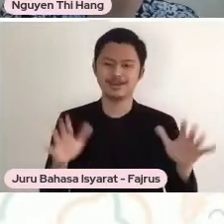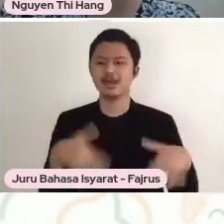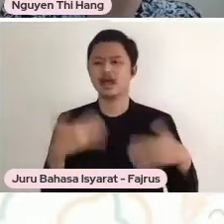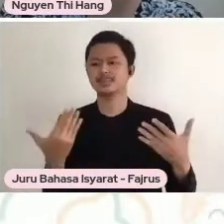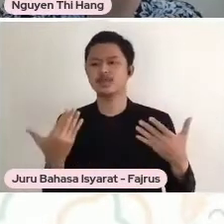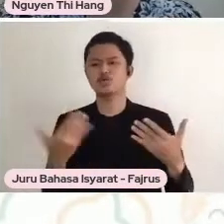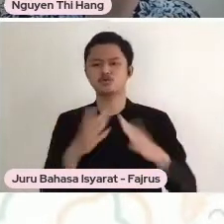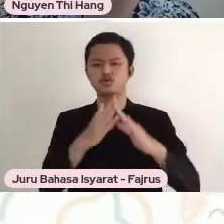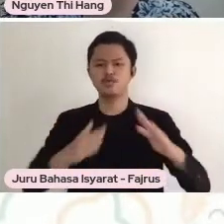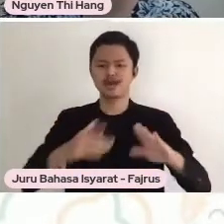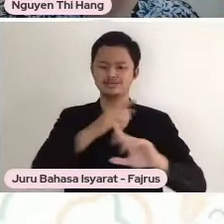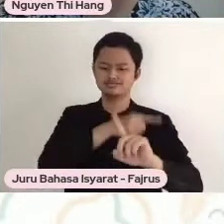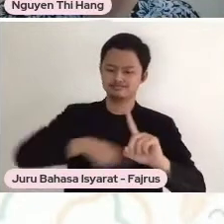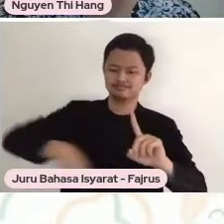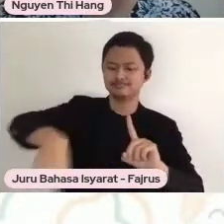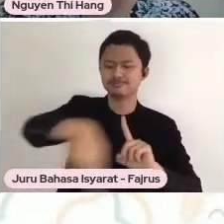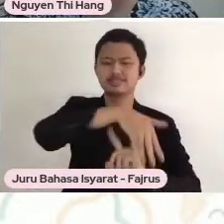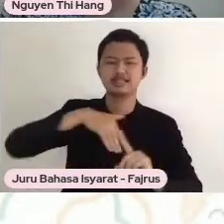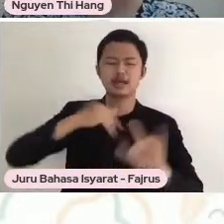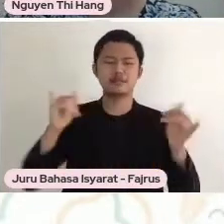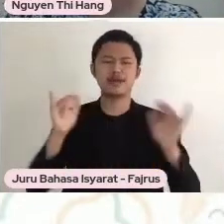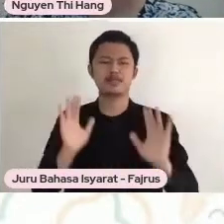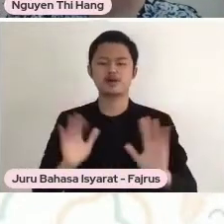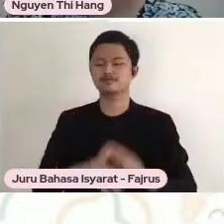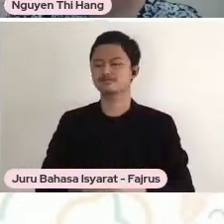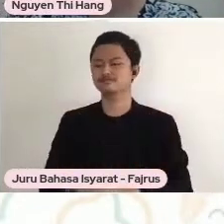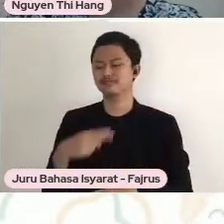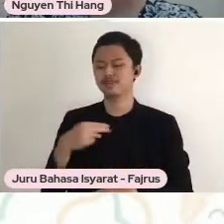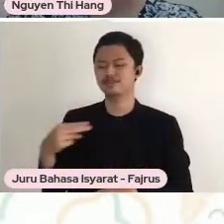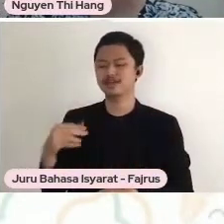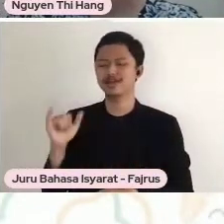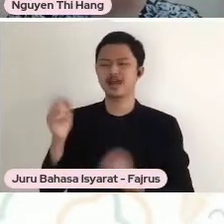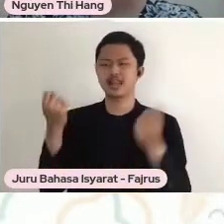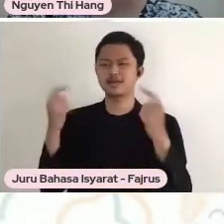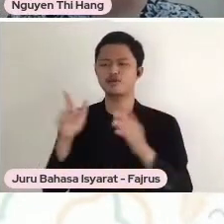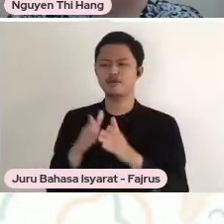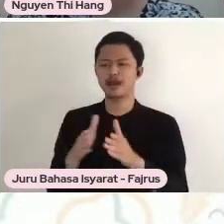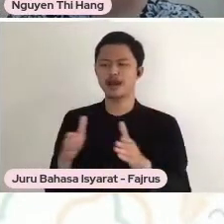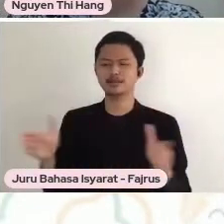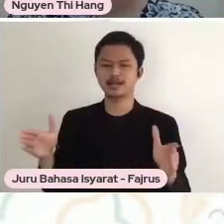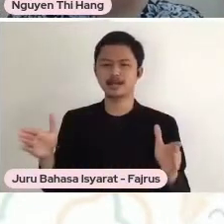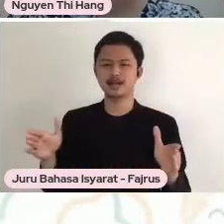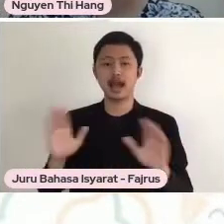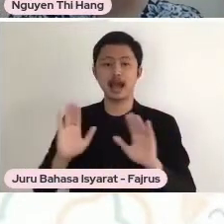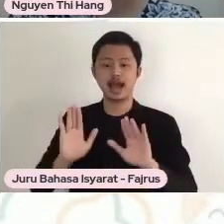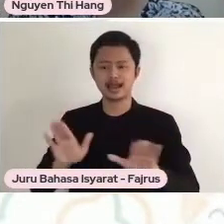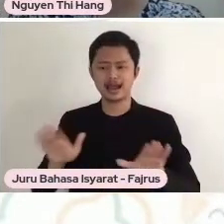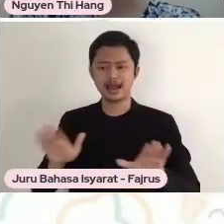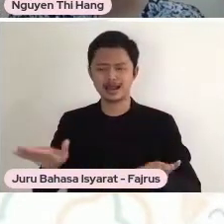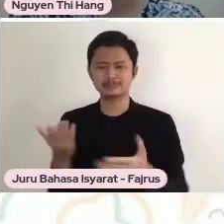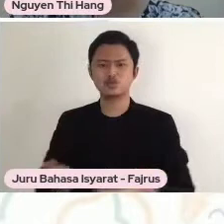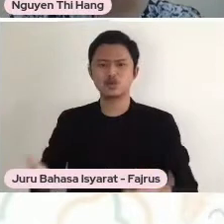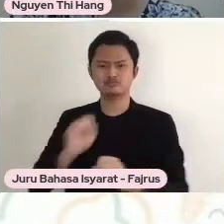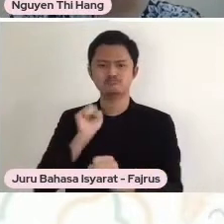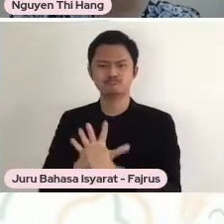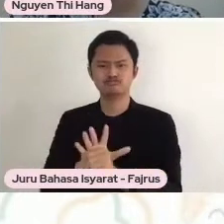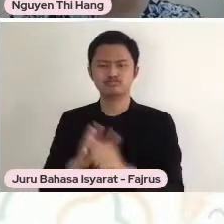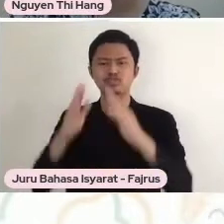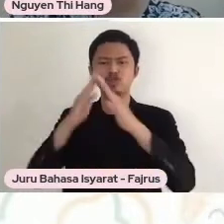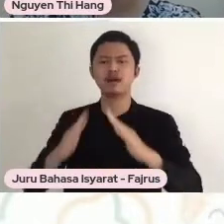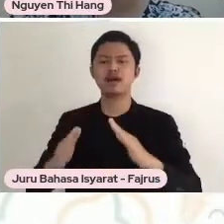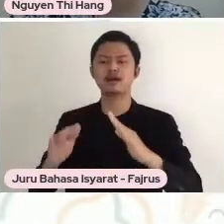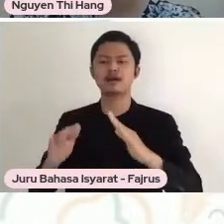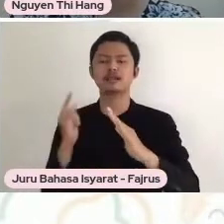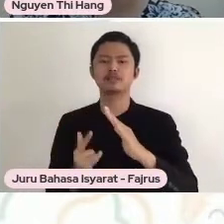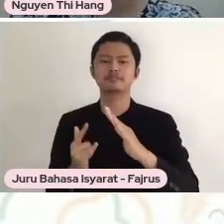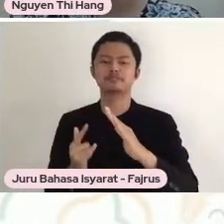their homes. Okay, jadi liburnya panjang-panjang, jadi anak-anak itu karena pandemik jadi tinggal di rumah ya, bermain di